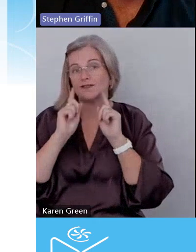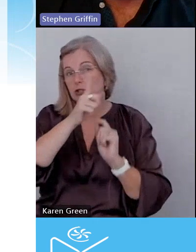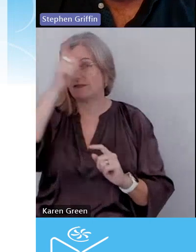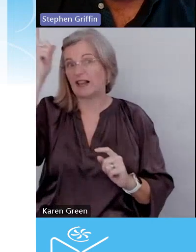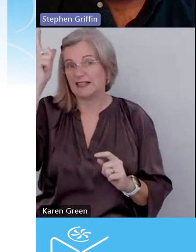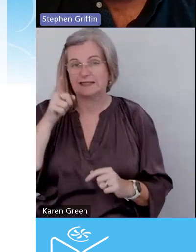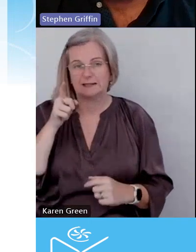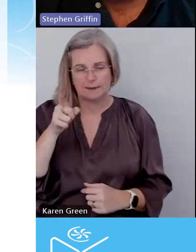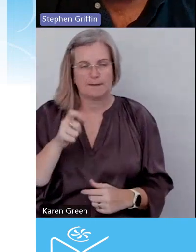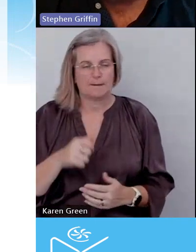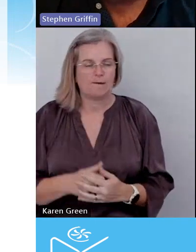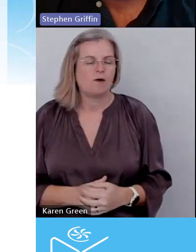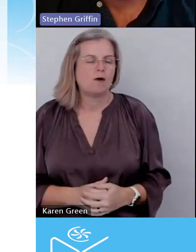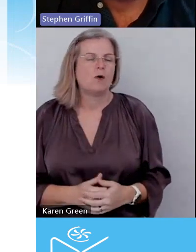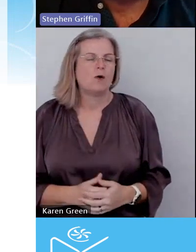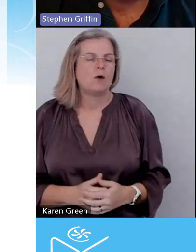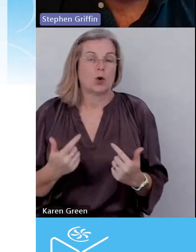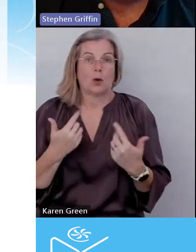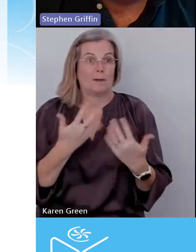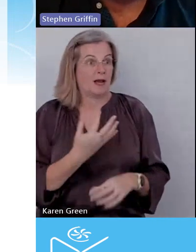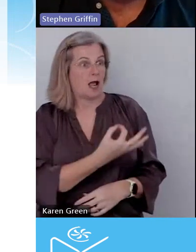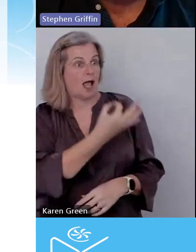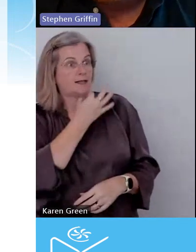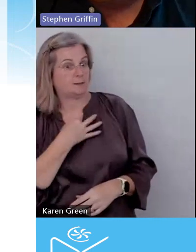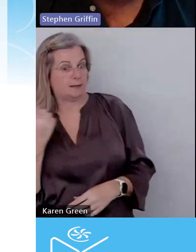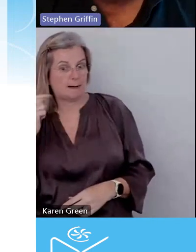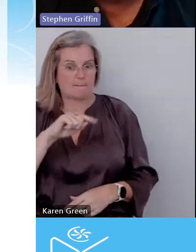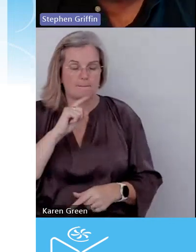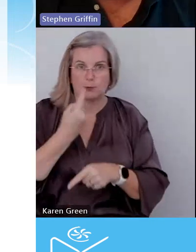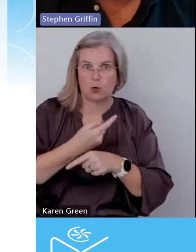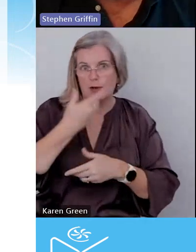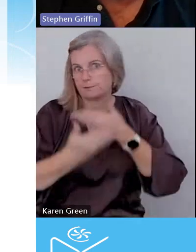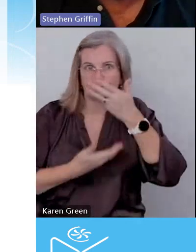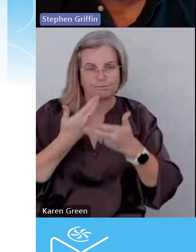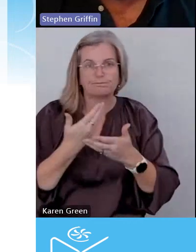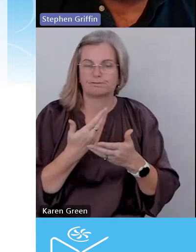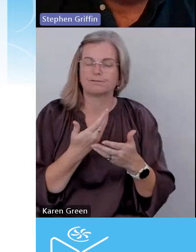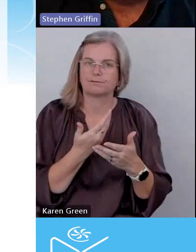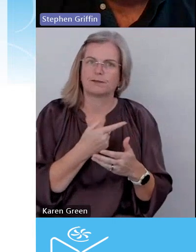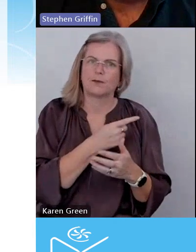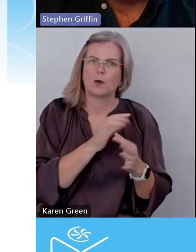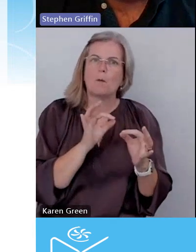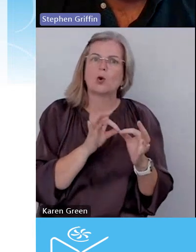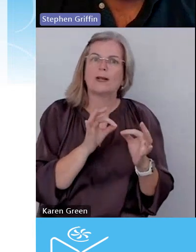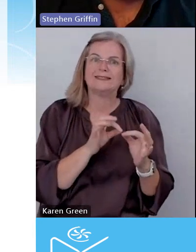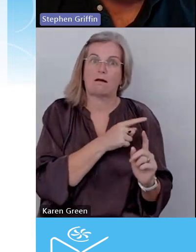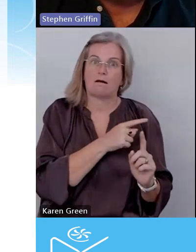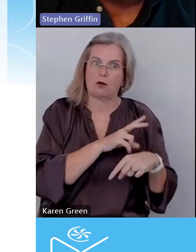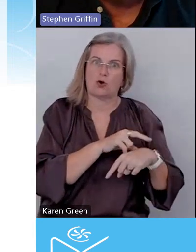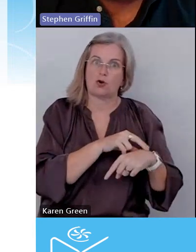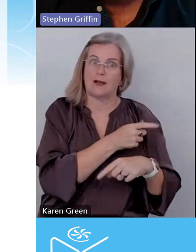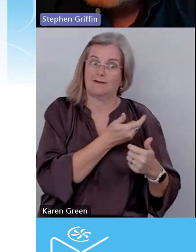And what I've been asked to talk about really today is just a slice of what Benita's just described to you, in the